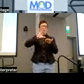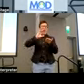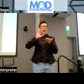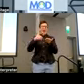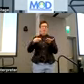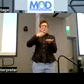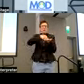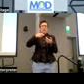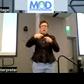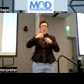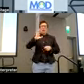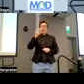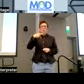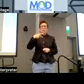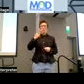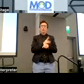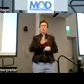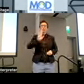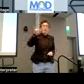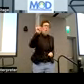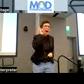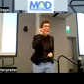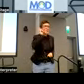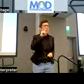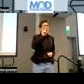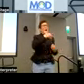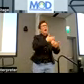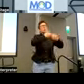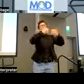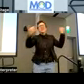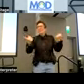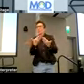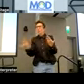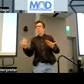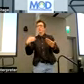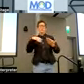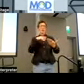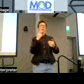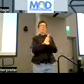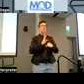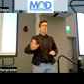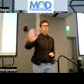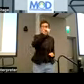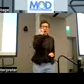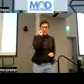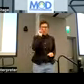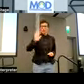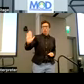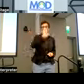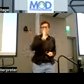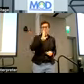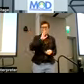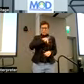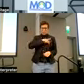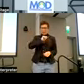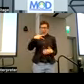own iPhone, your own mainstream app. You don't have to go to anything separate and read what's on the label with the app. So if you haven't checked that out, I